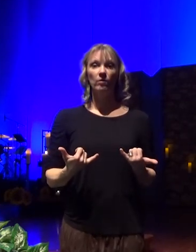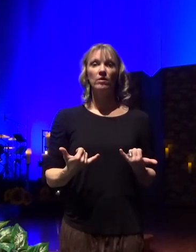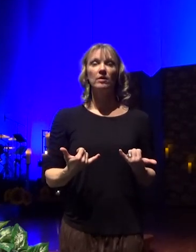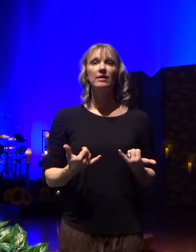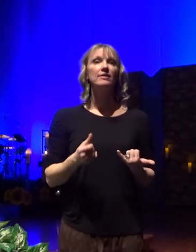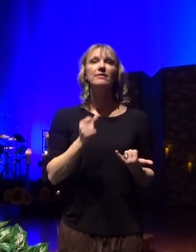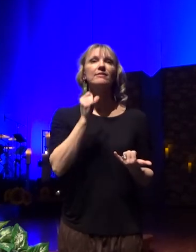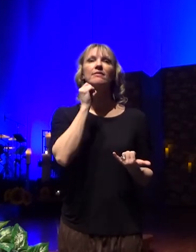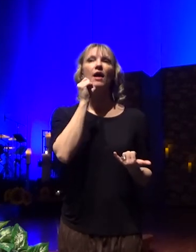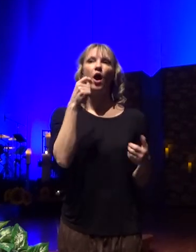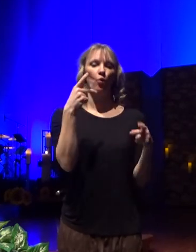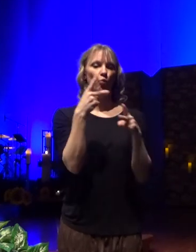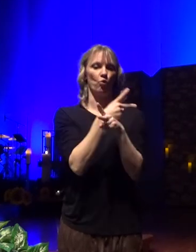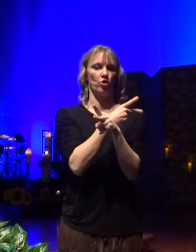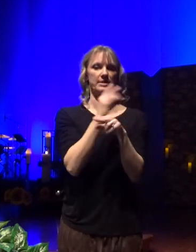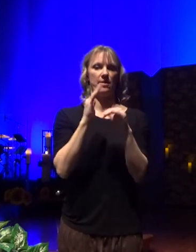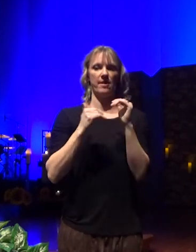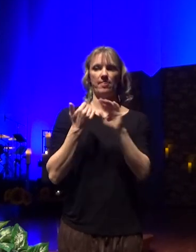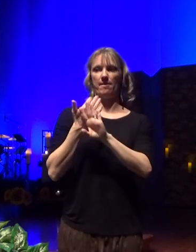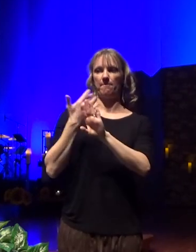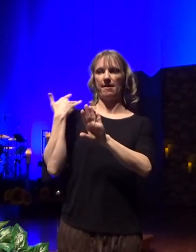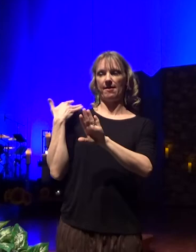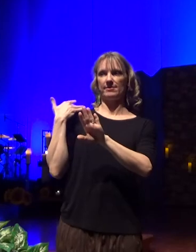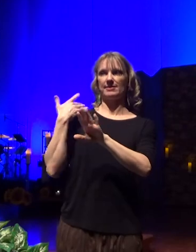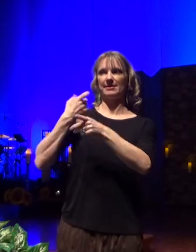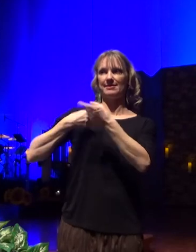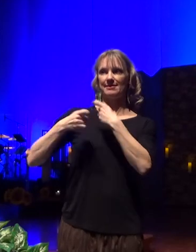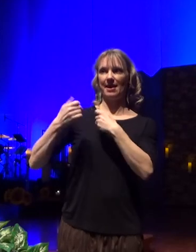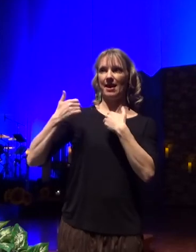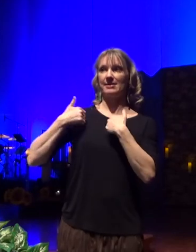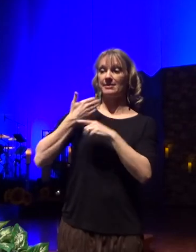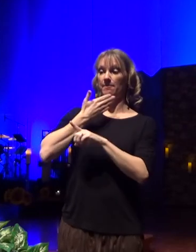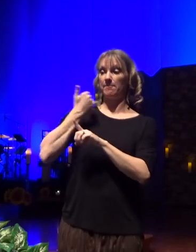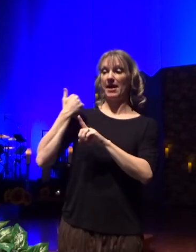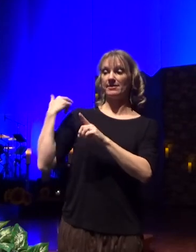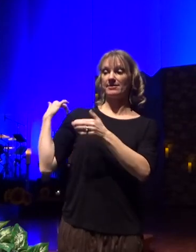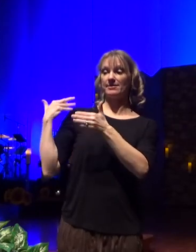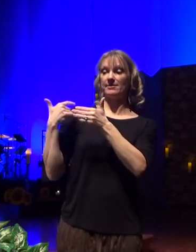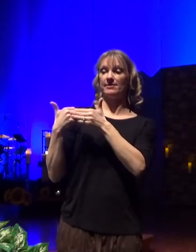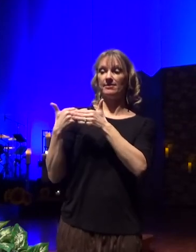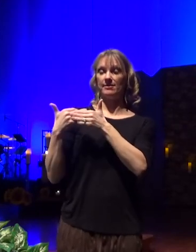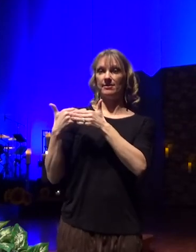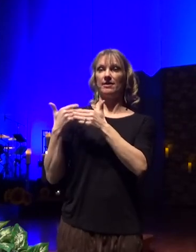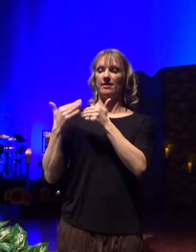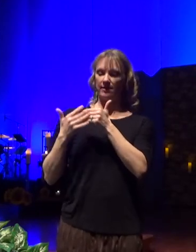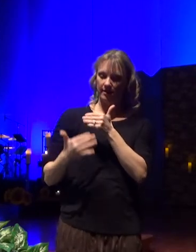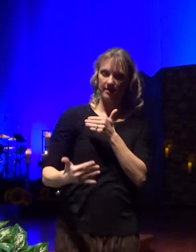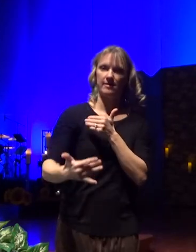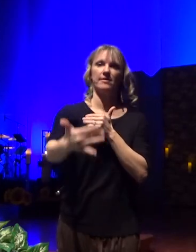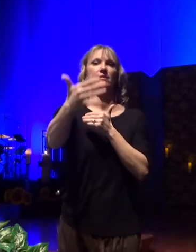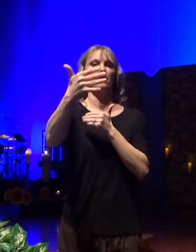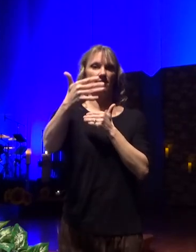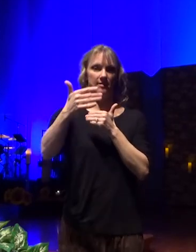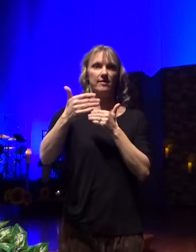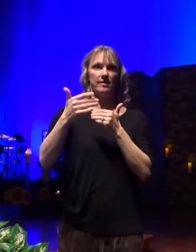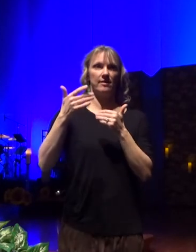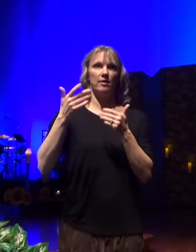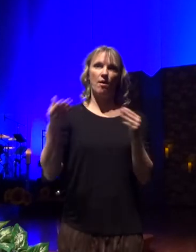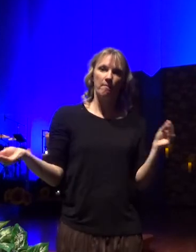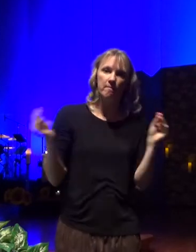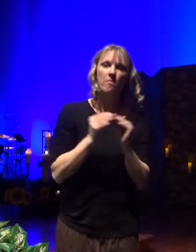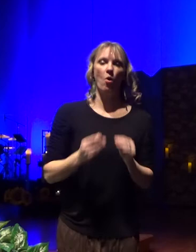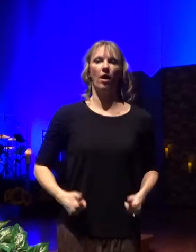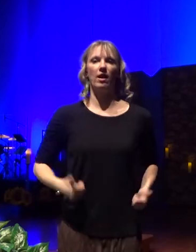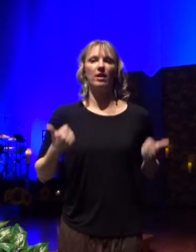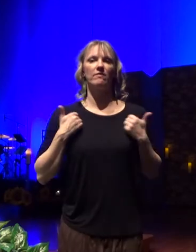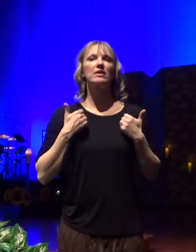the very present is not worse than what was, but contains the best of what was and more. When we can step into that greater